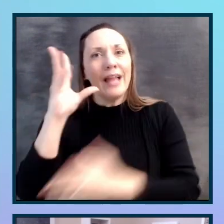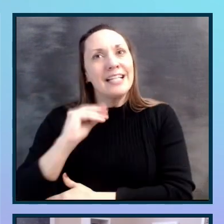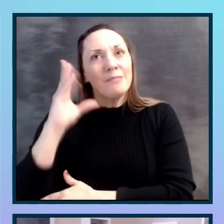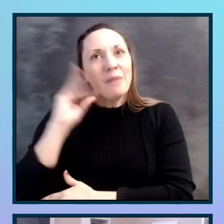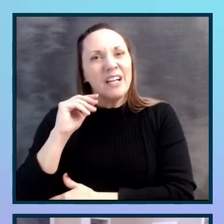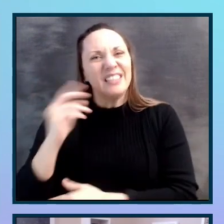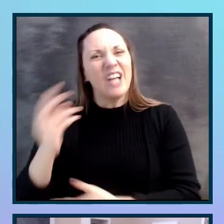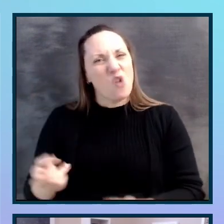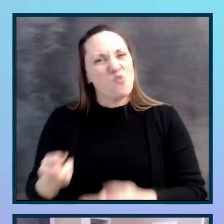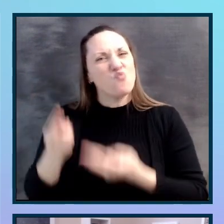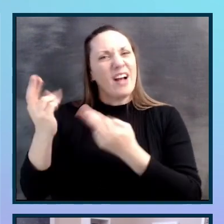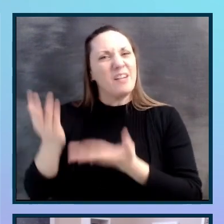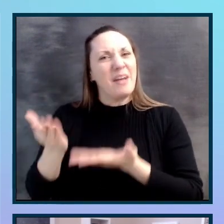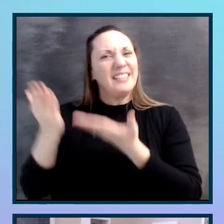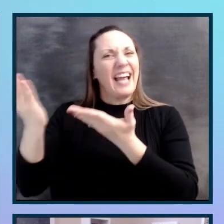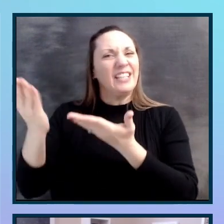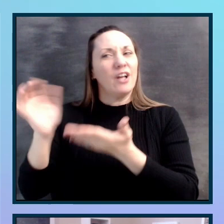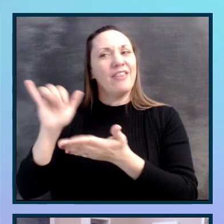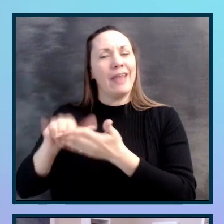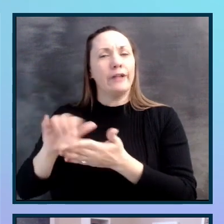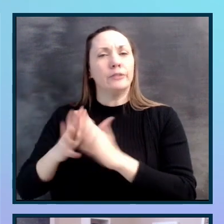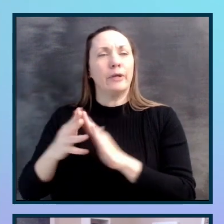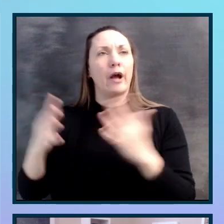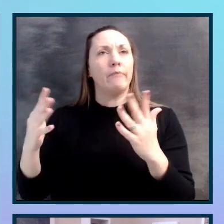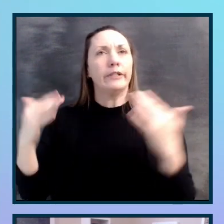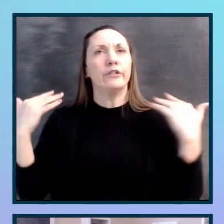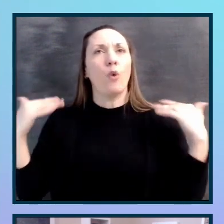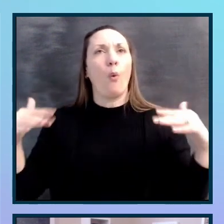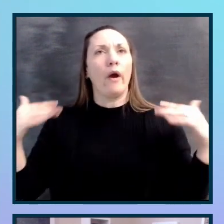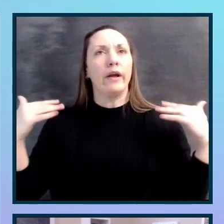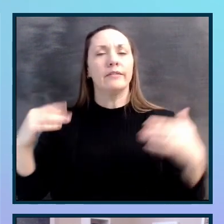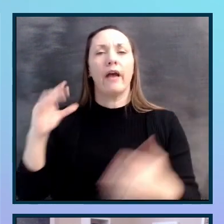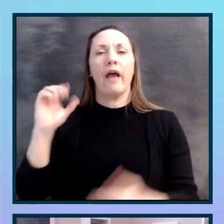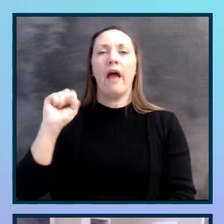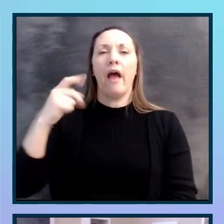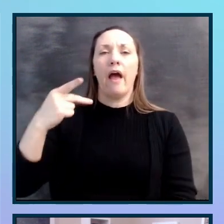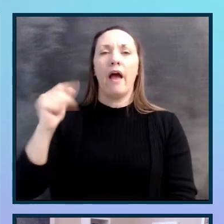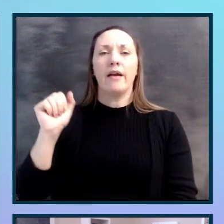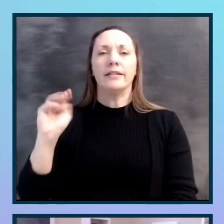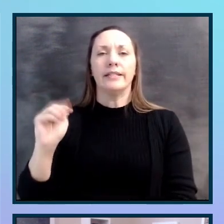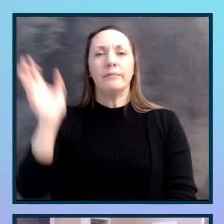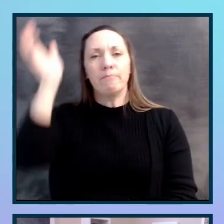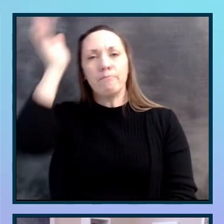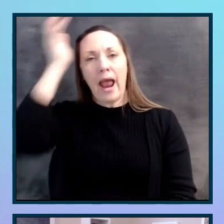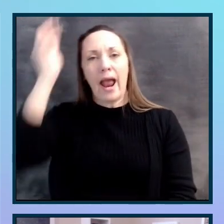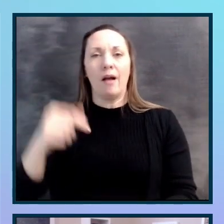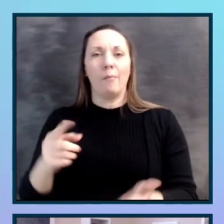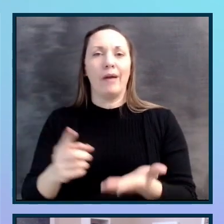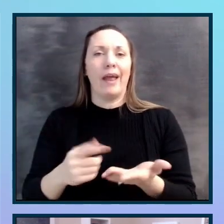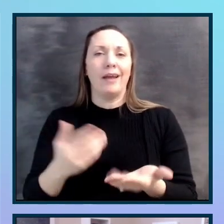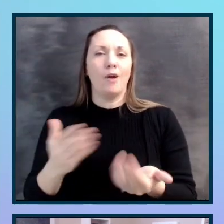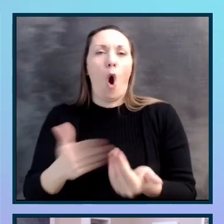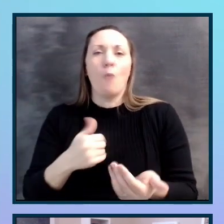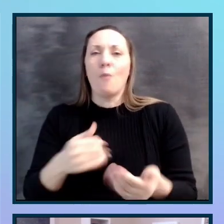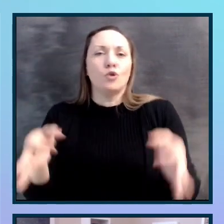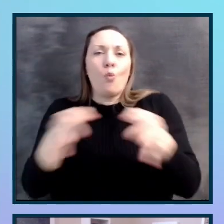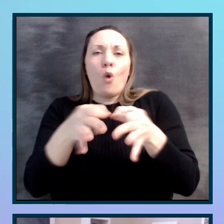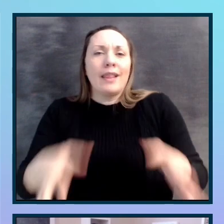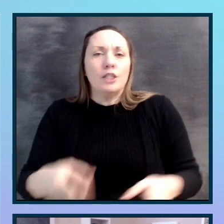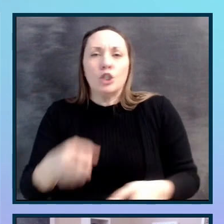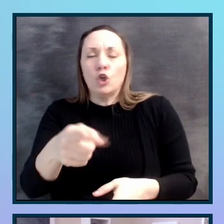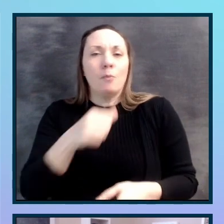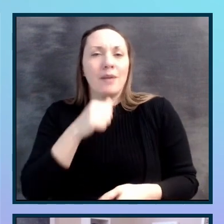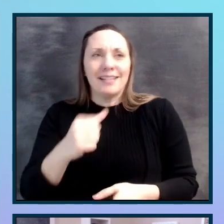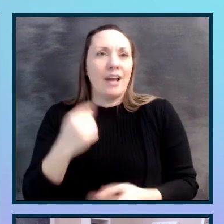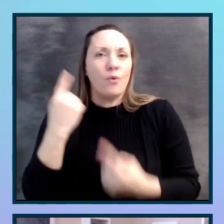recommendations instead become noise and spam and something that is almost completely worthless to you because they do not take